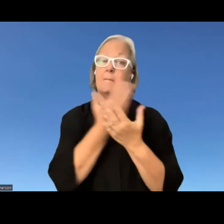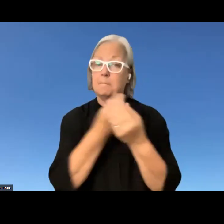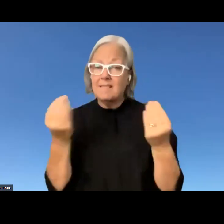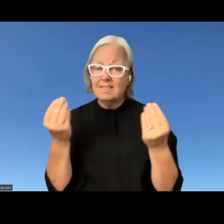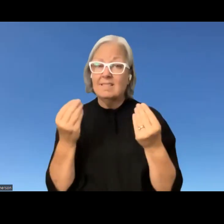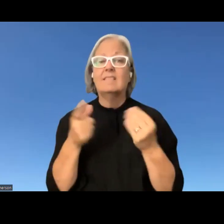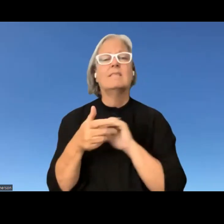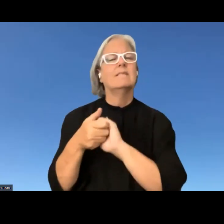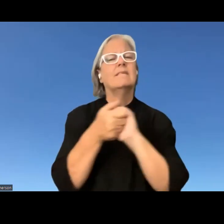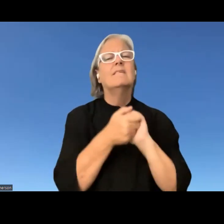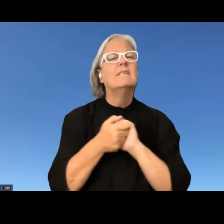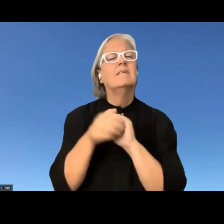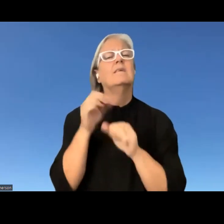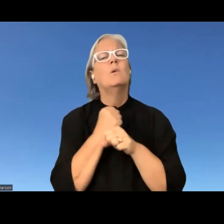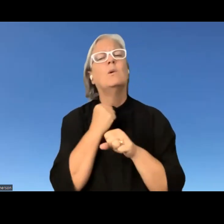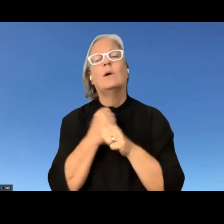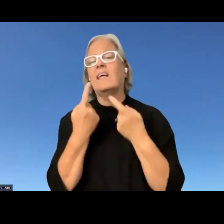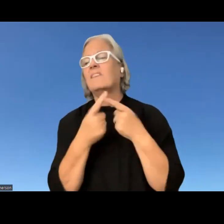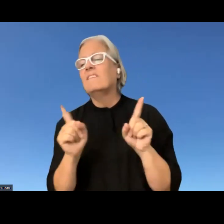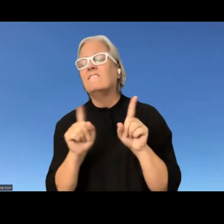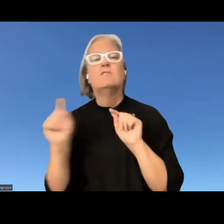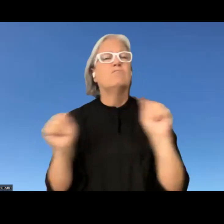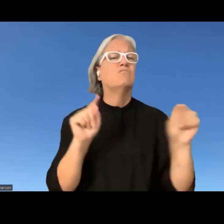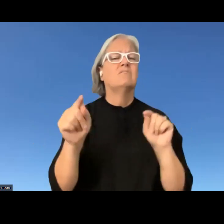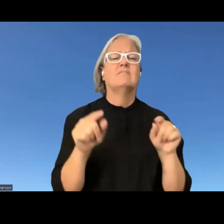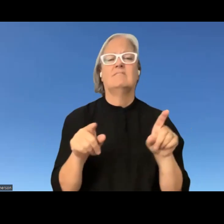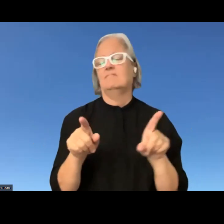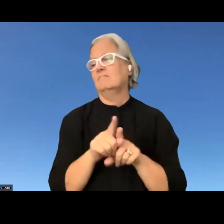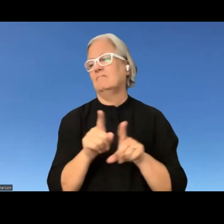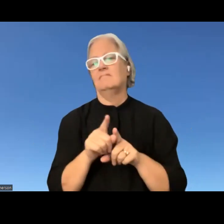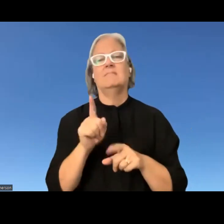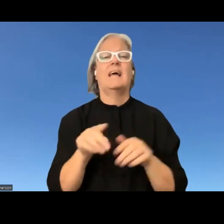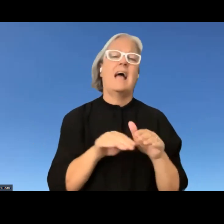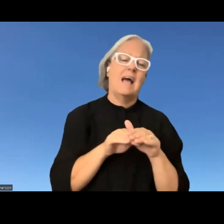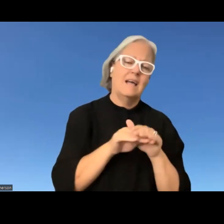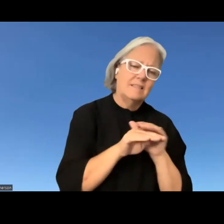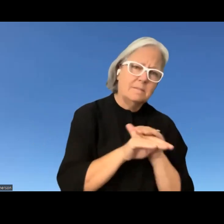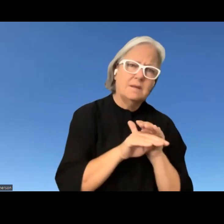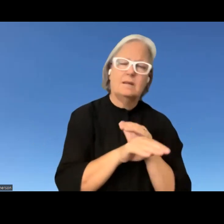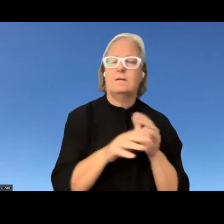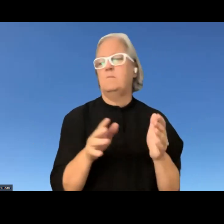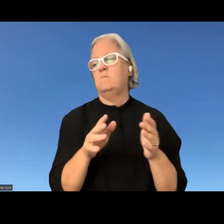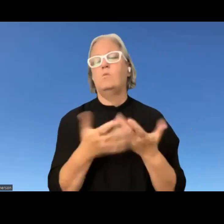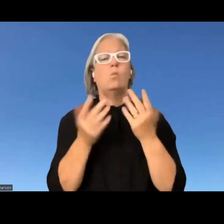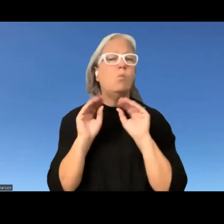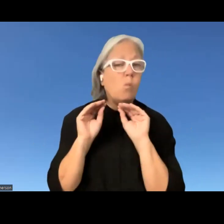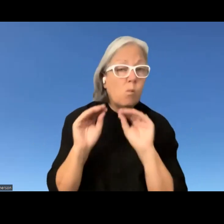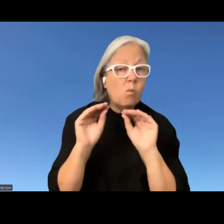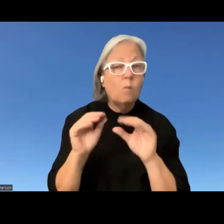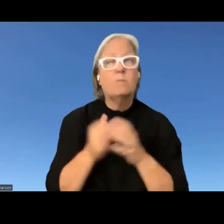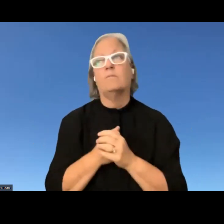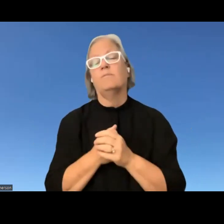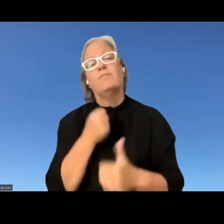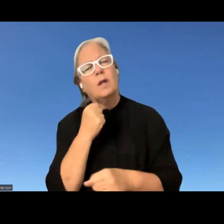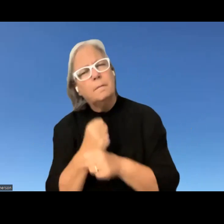in different fields, who cover like our 4-year cycle, accessibility, or education, employment. So it